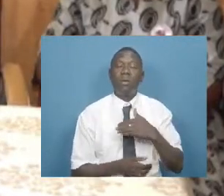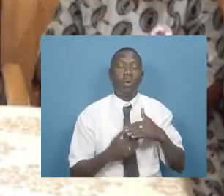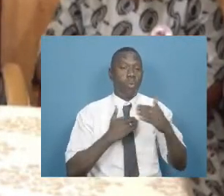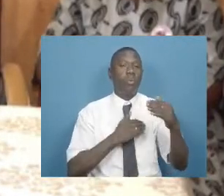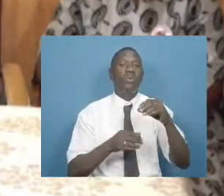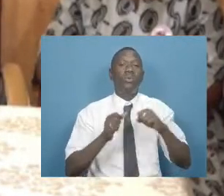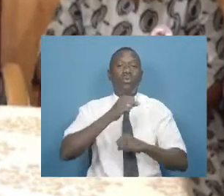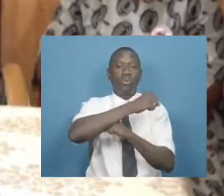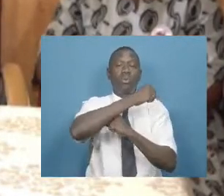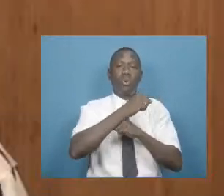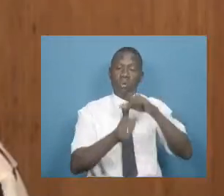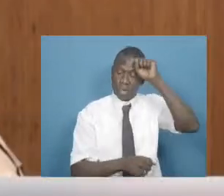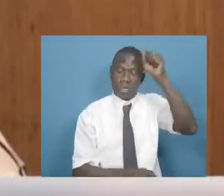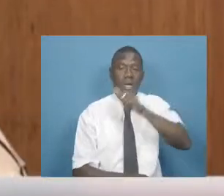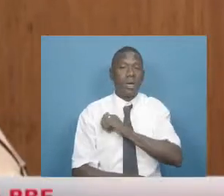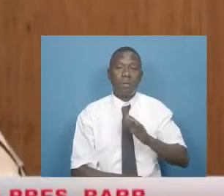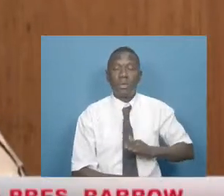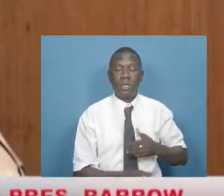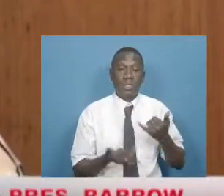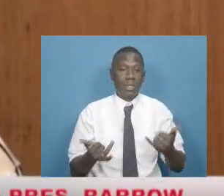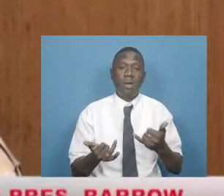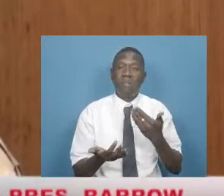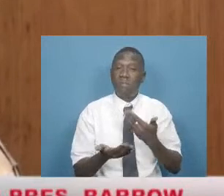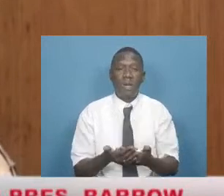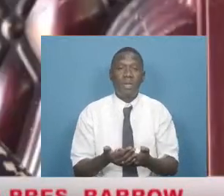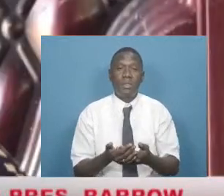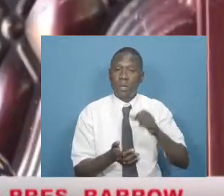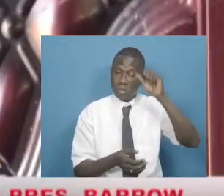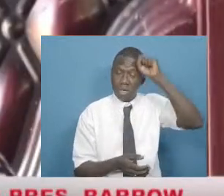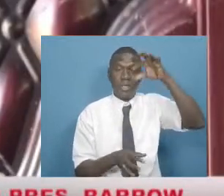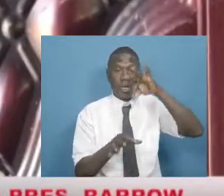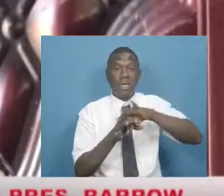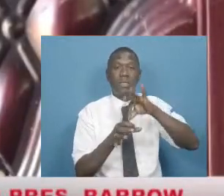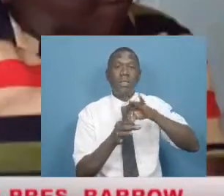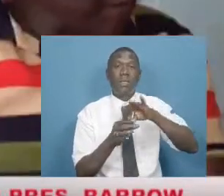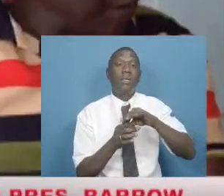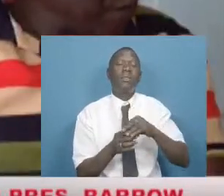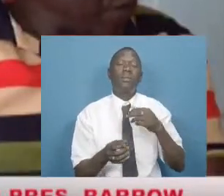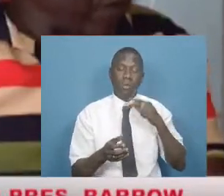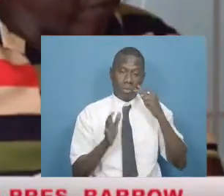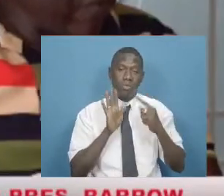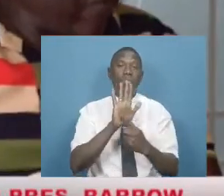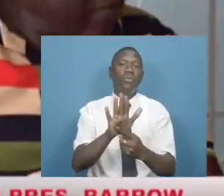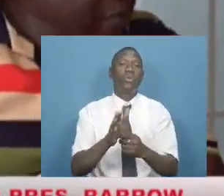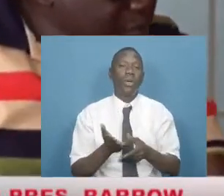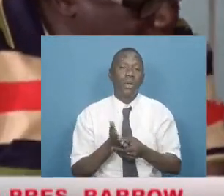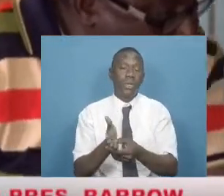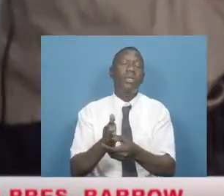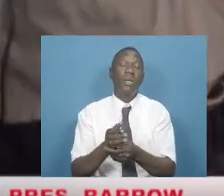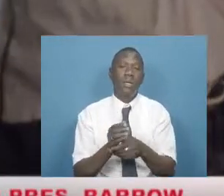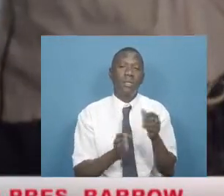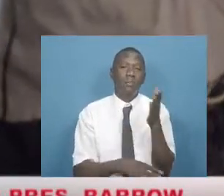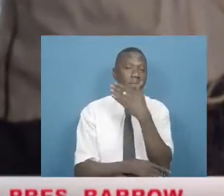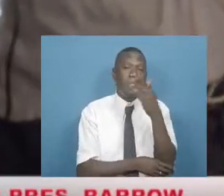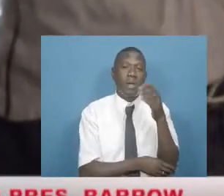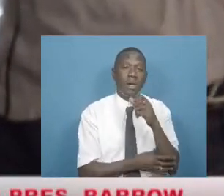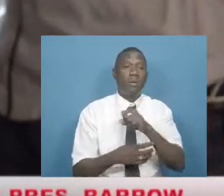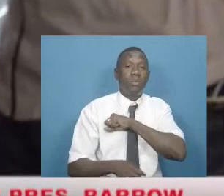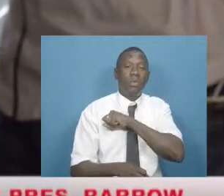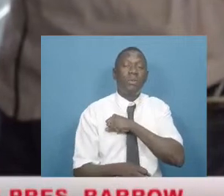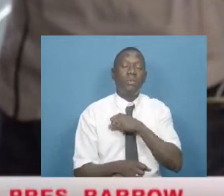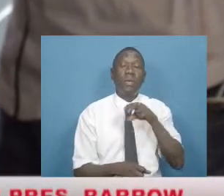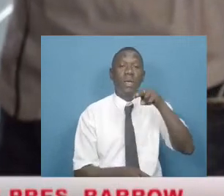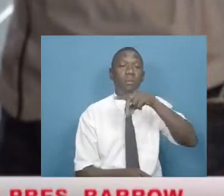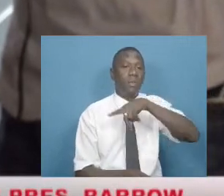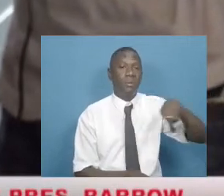Adama Barrow during the recently concluded presidential election, which saw the leader and the flag bearer of the National People's Party re-elected for